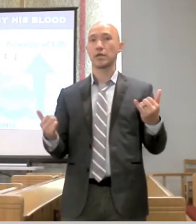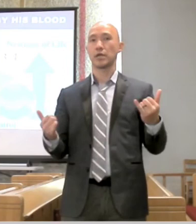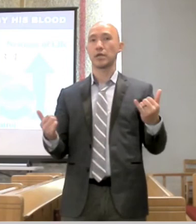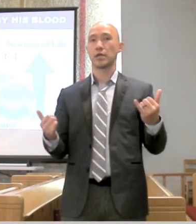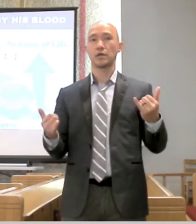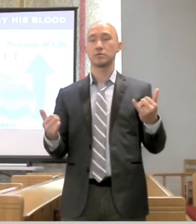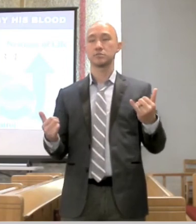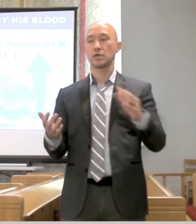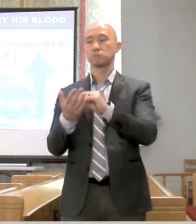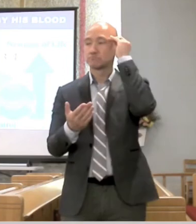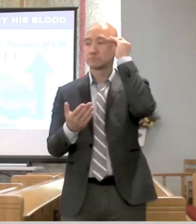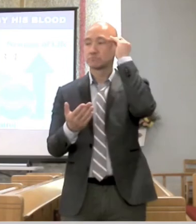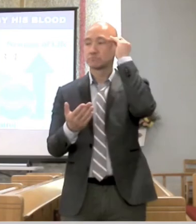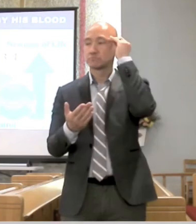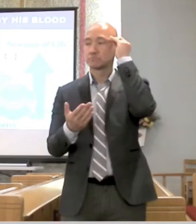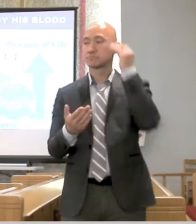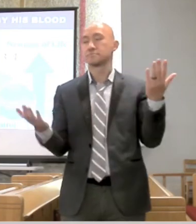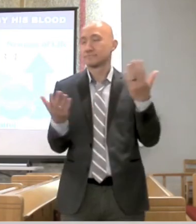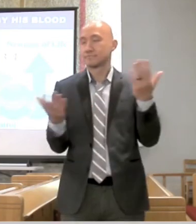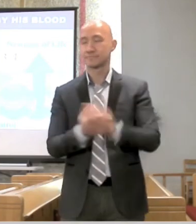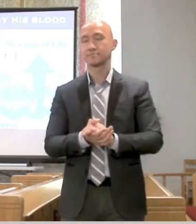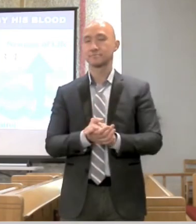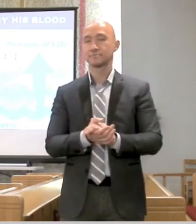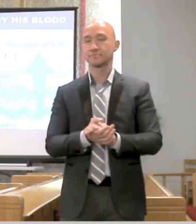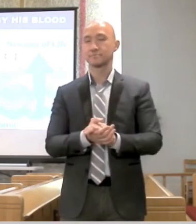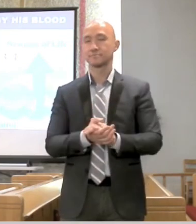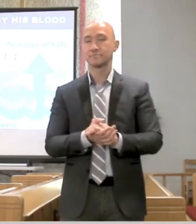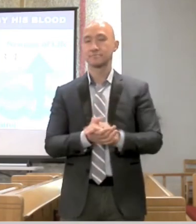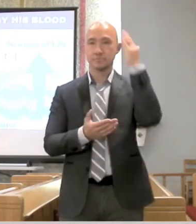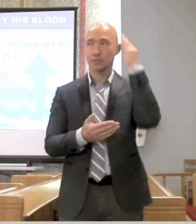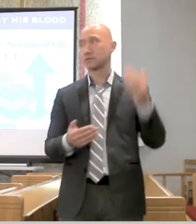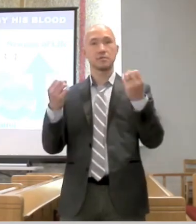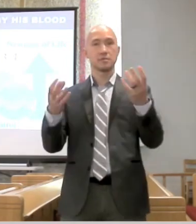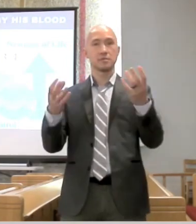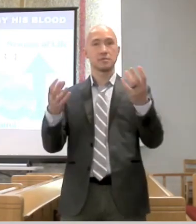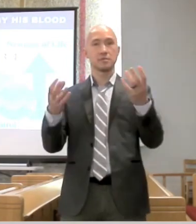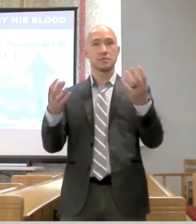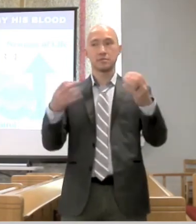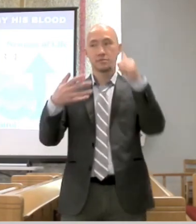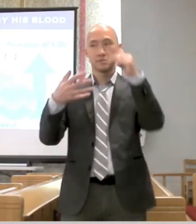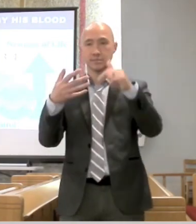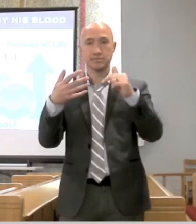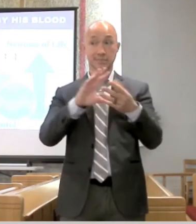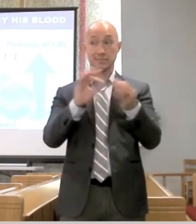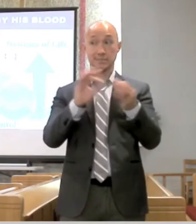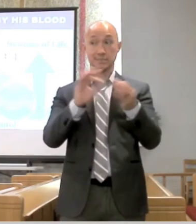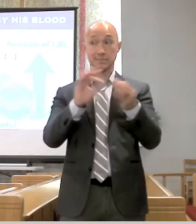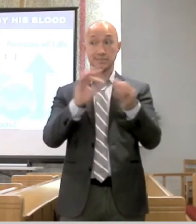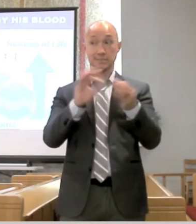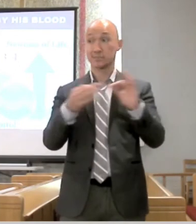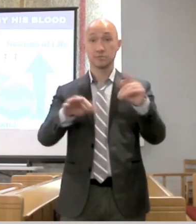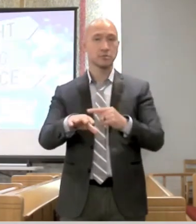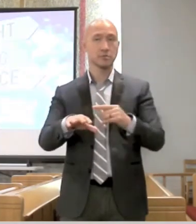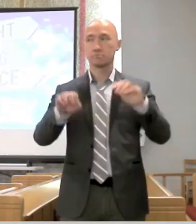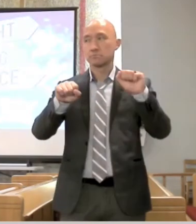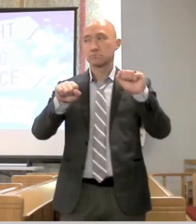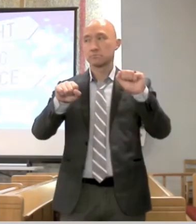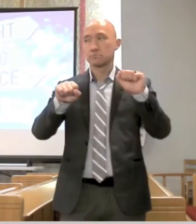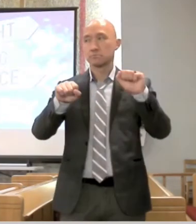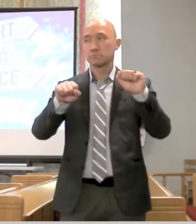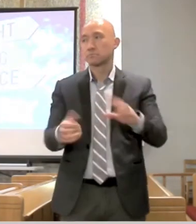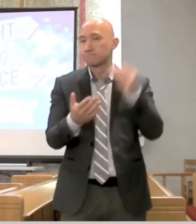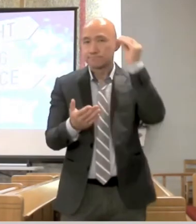applications as we went through these trials? I know I quickly went over them in a hurry. What are 3 things that we can sum up